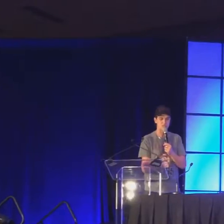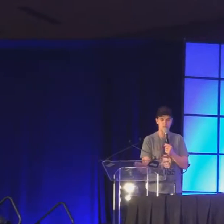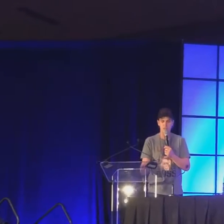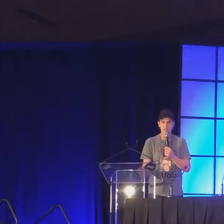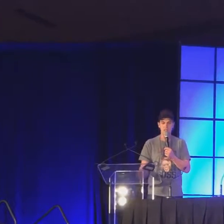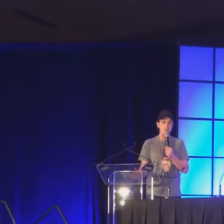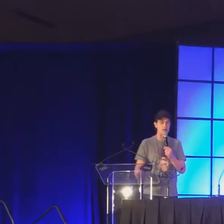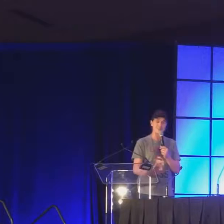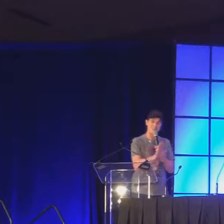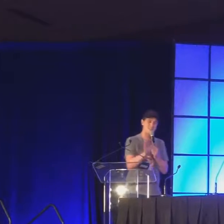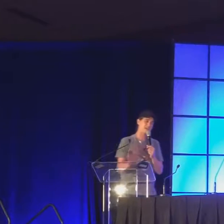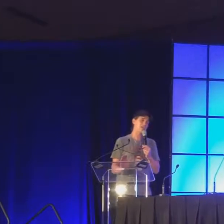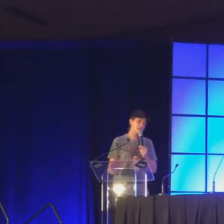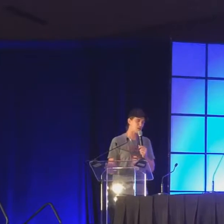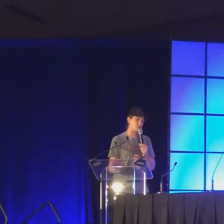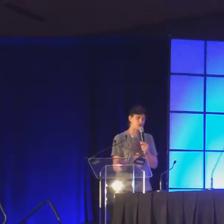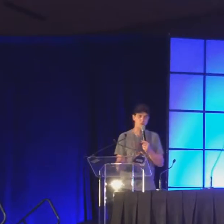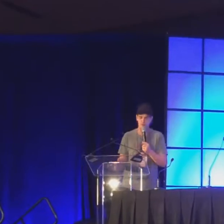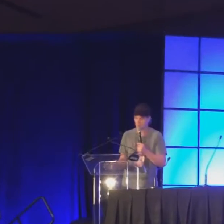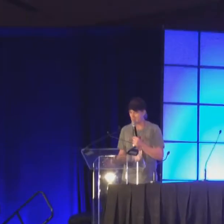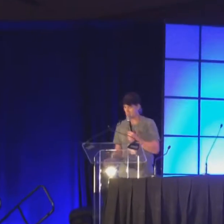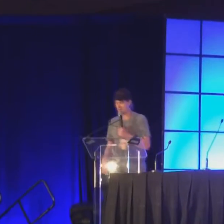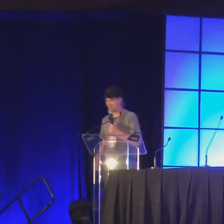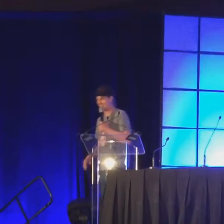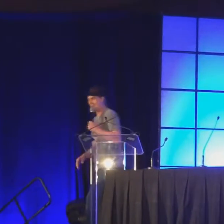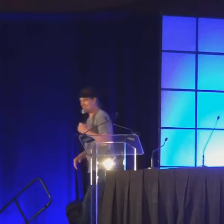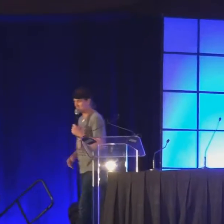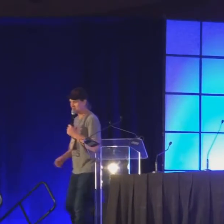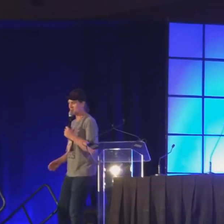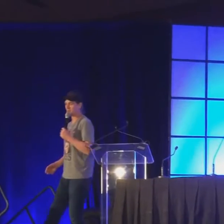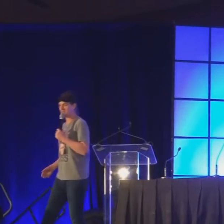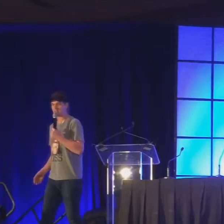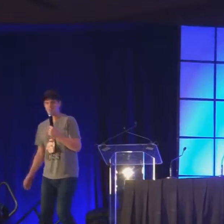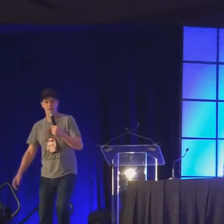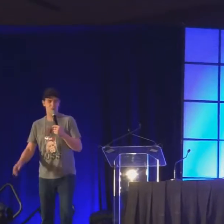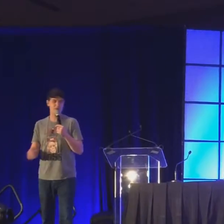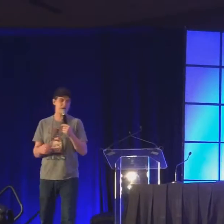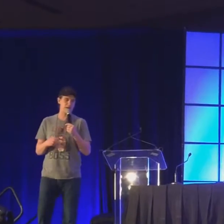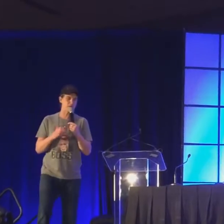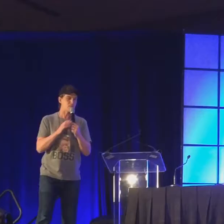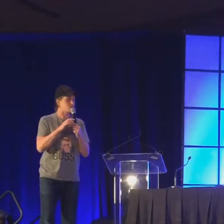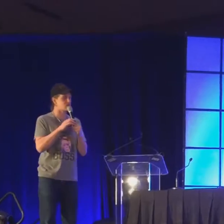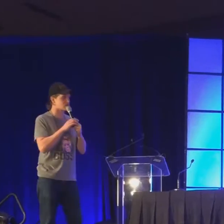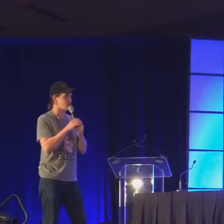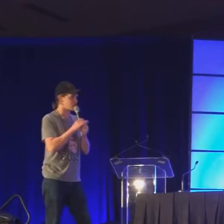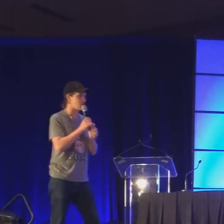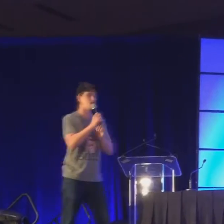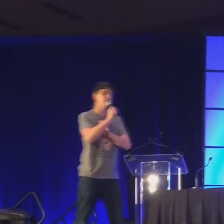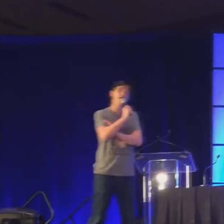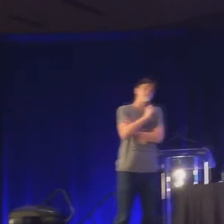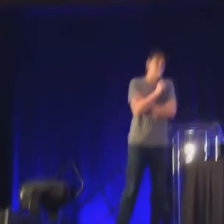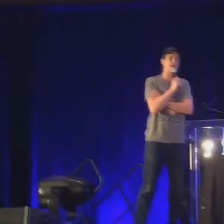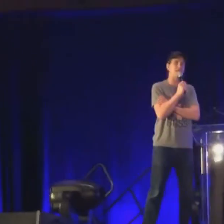made me think about it. Not to say that got me sober right away, but it took a few more years for that. But yeah, it was really sweet.